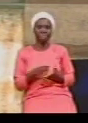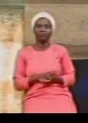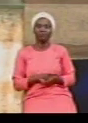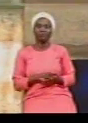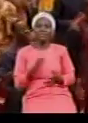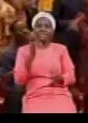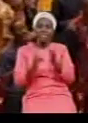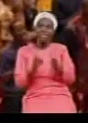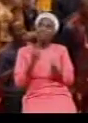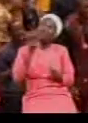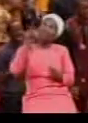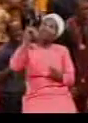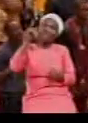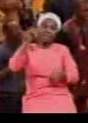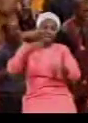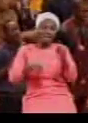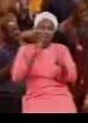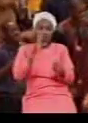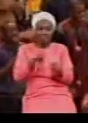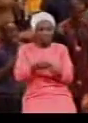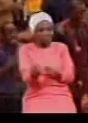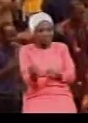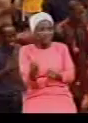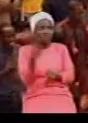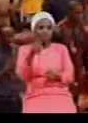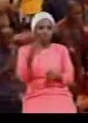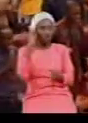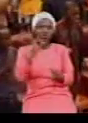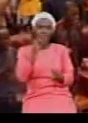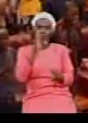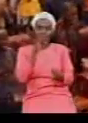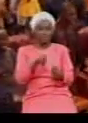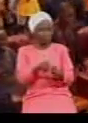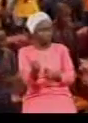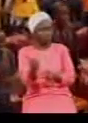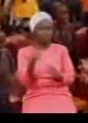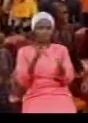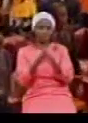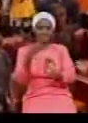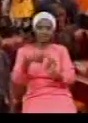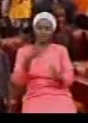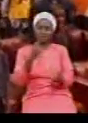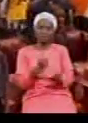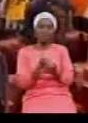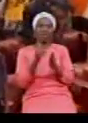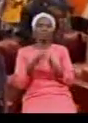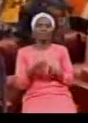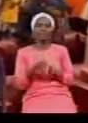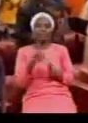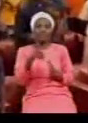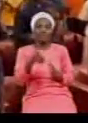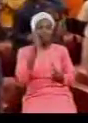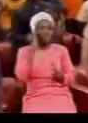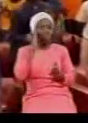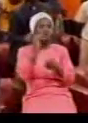If he cannot be distracted, you will not be distracted. You will